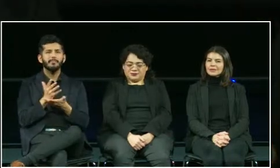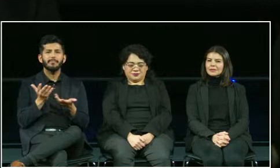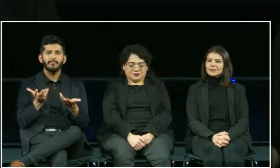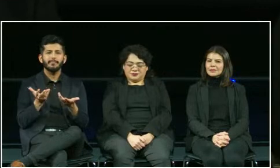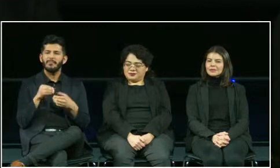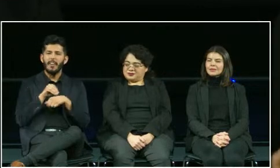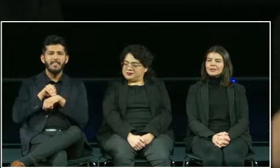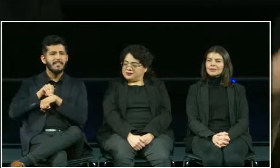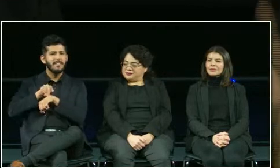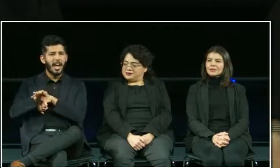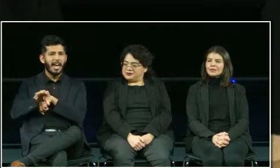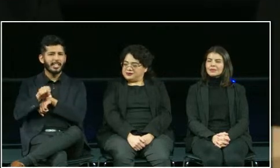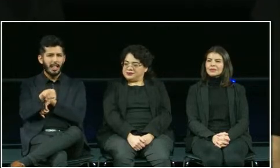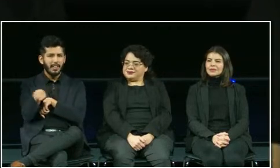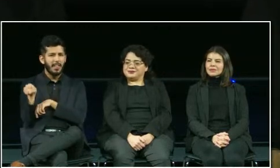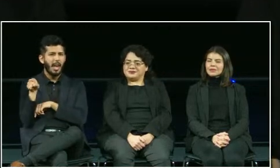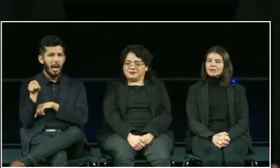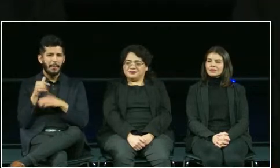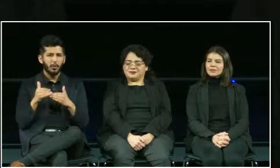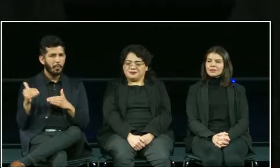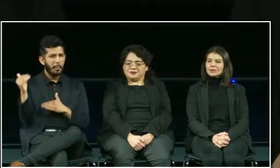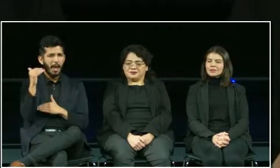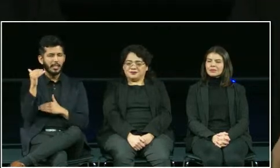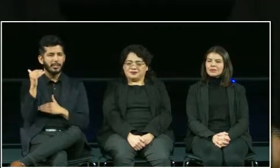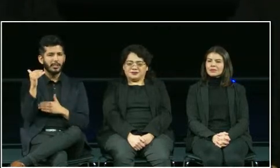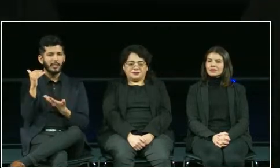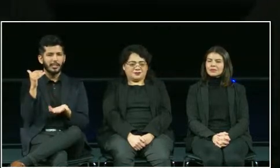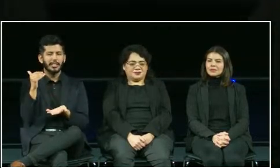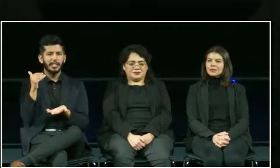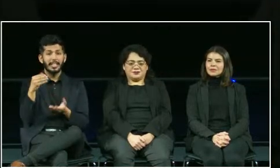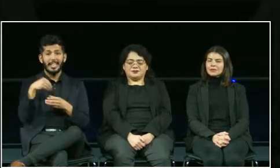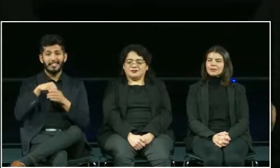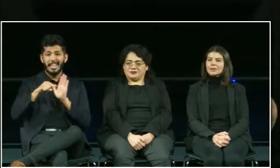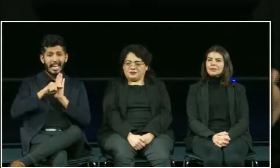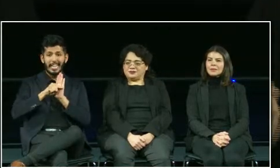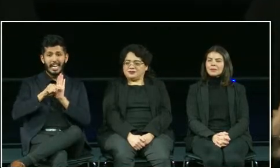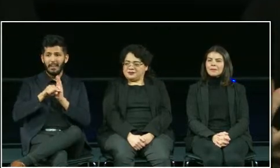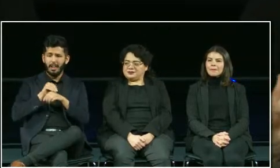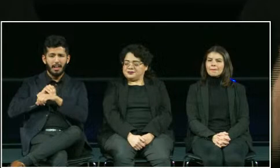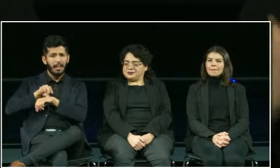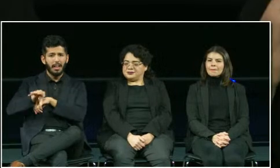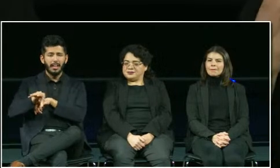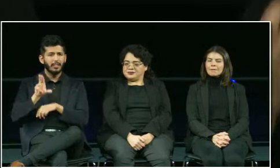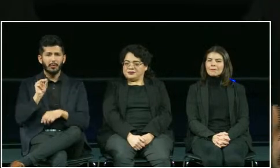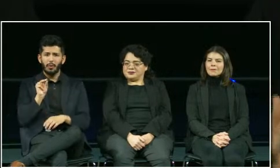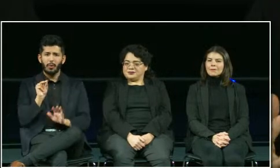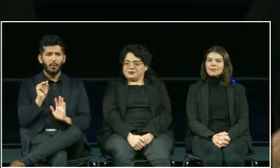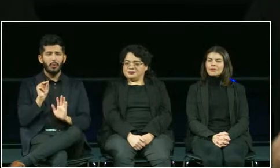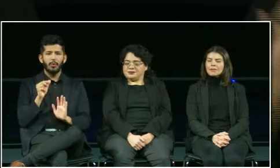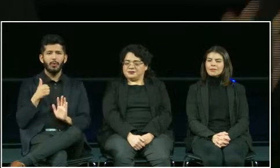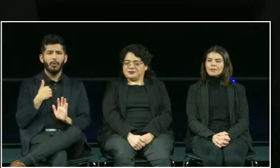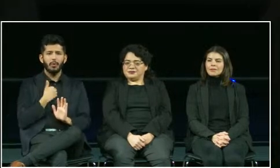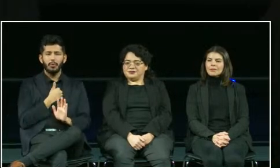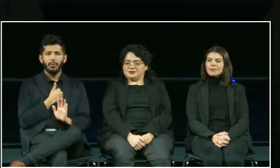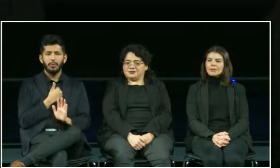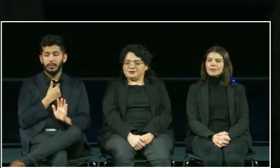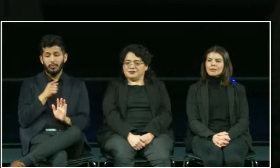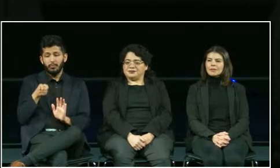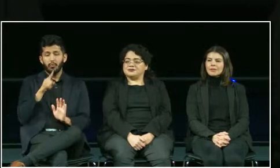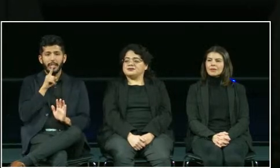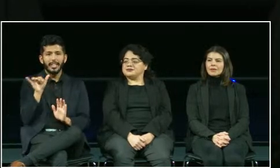yes, affect them. They, in a negative way, it's a really a